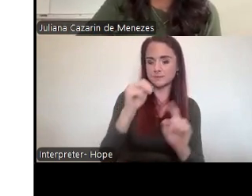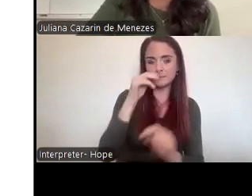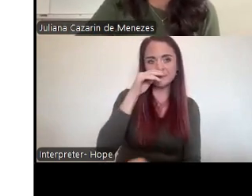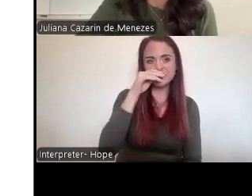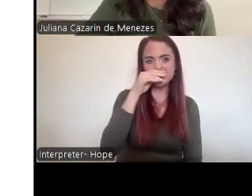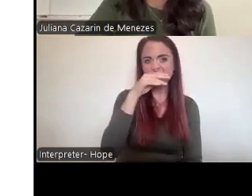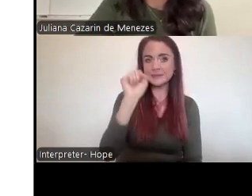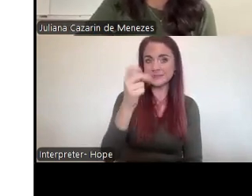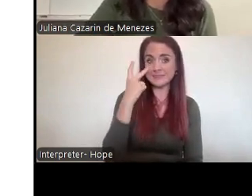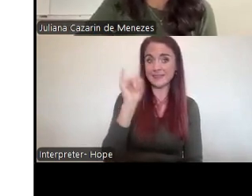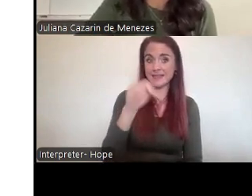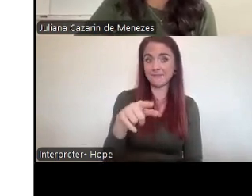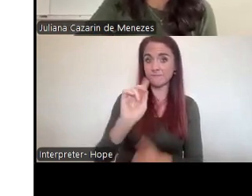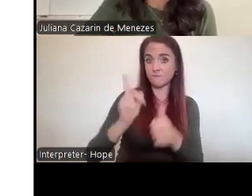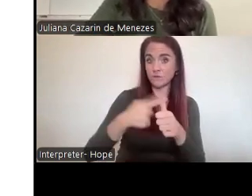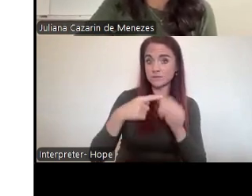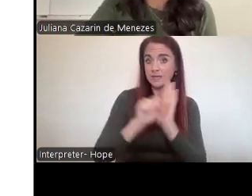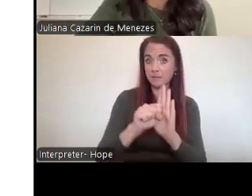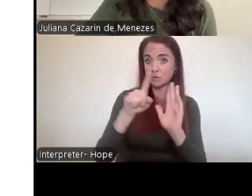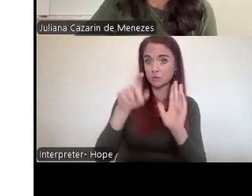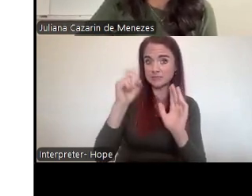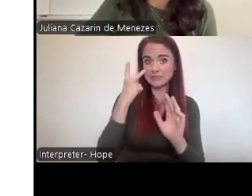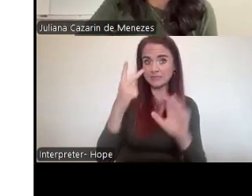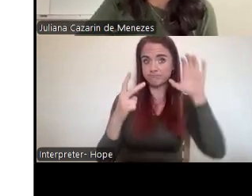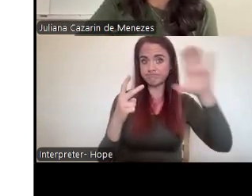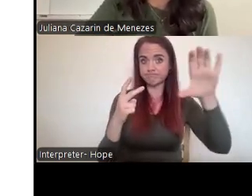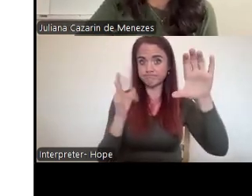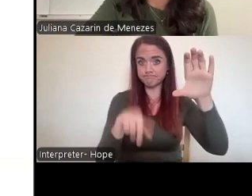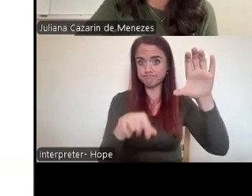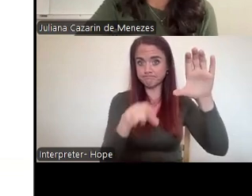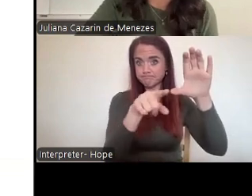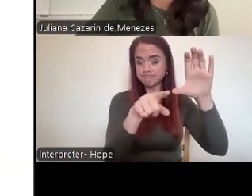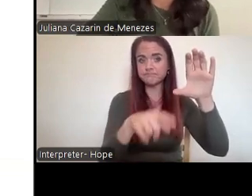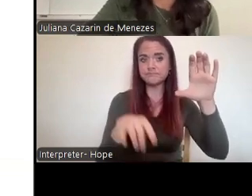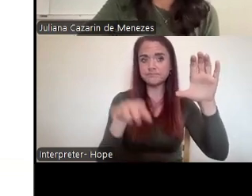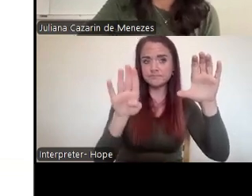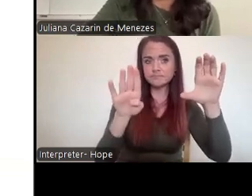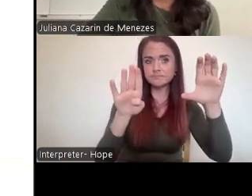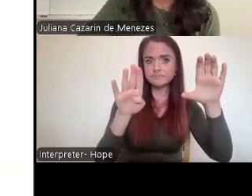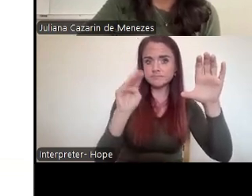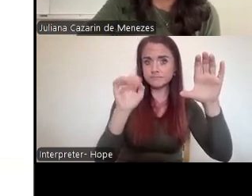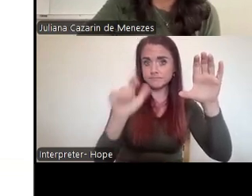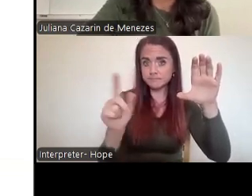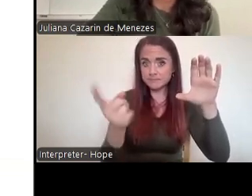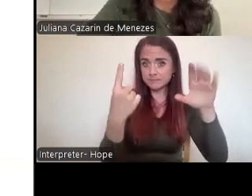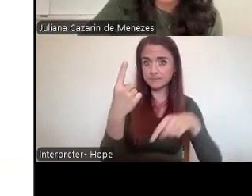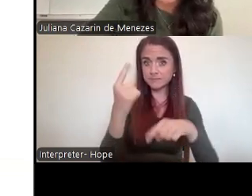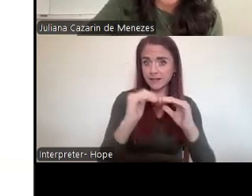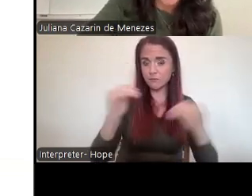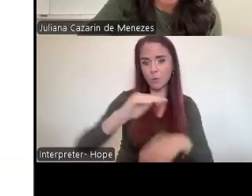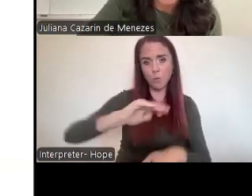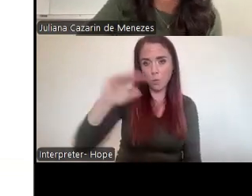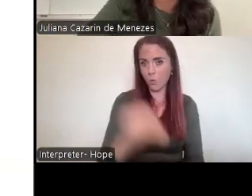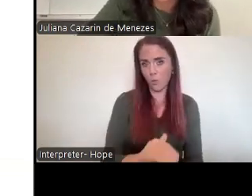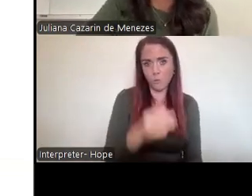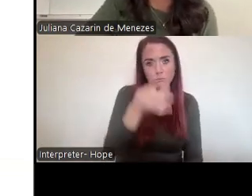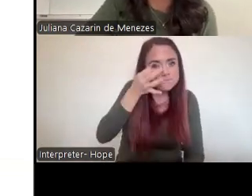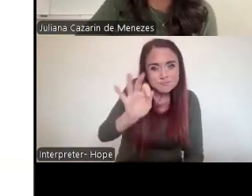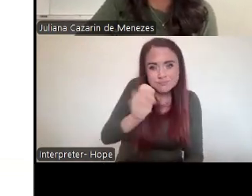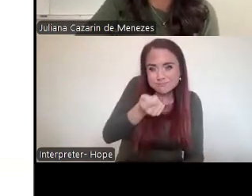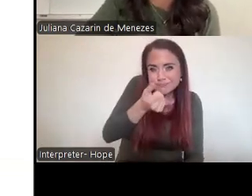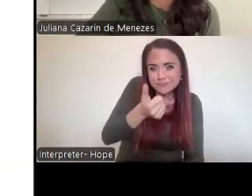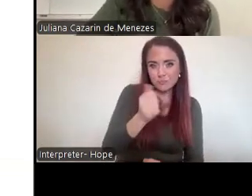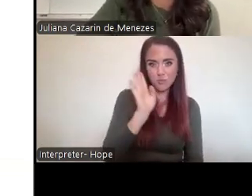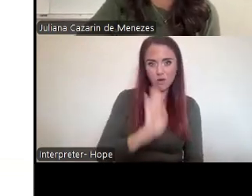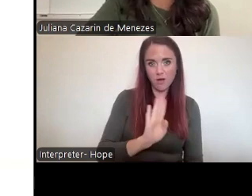here in this sample one, for example, is that in this sample, BMAL levels are quite low. There's barely no brown staining